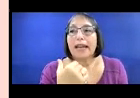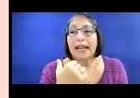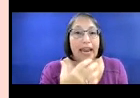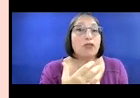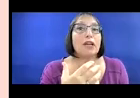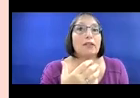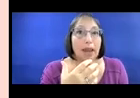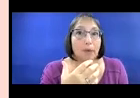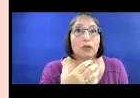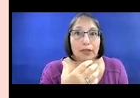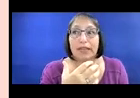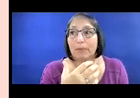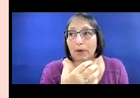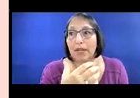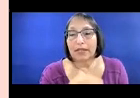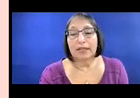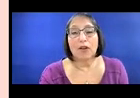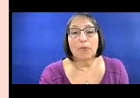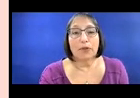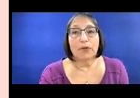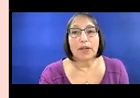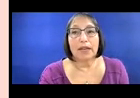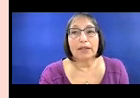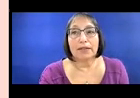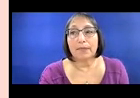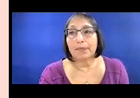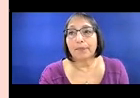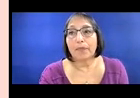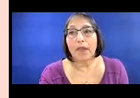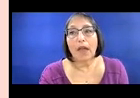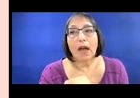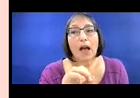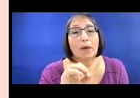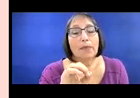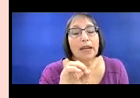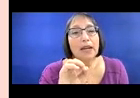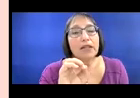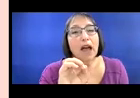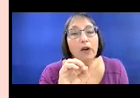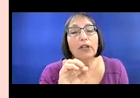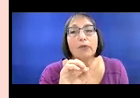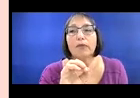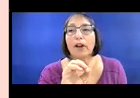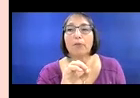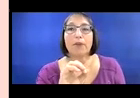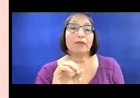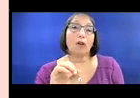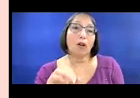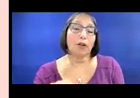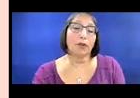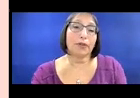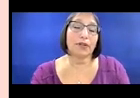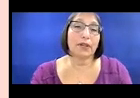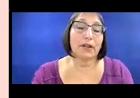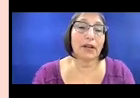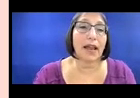engaging language learning experiences and opportunities in an entirely new environment for all